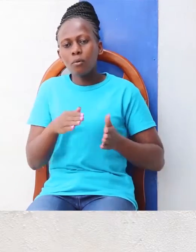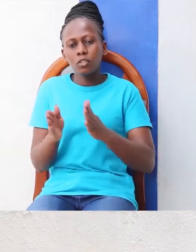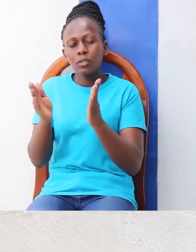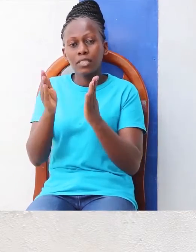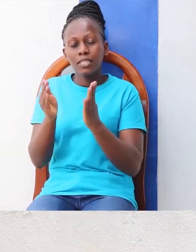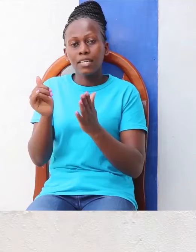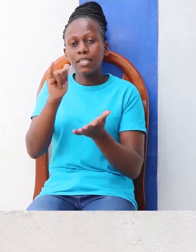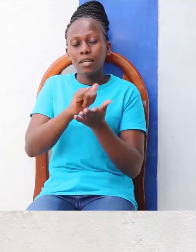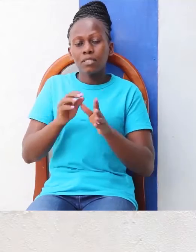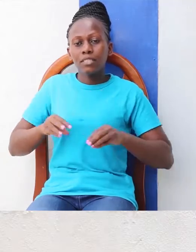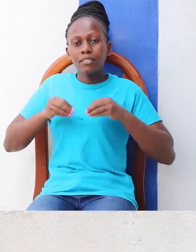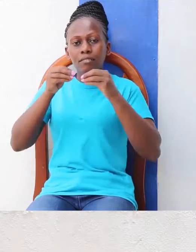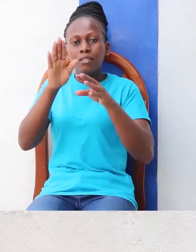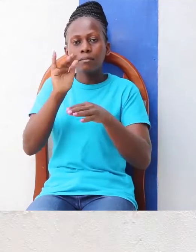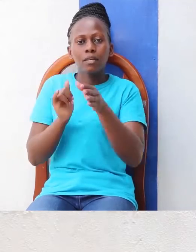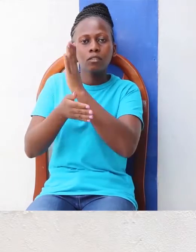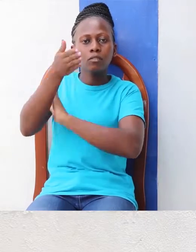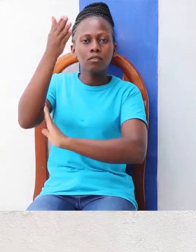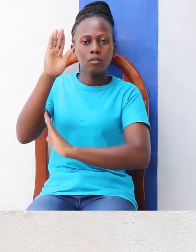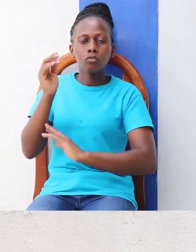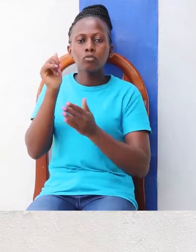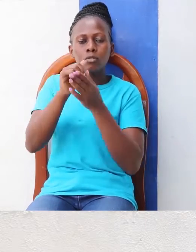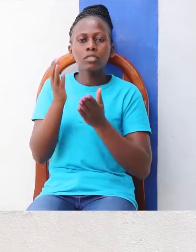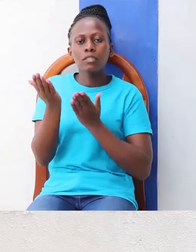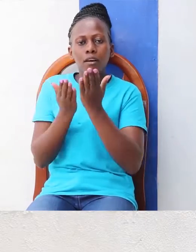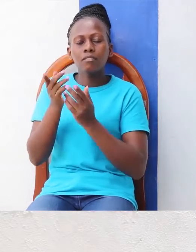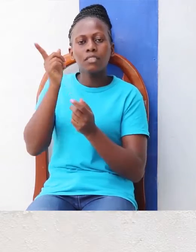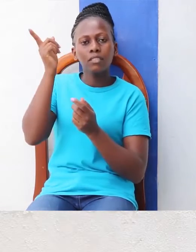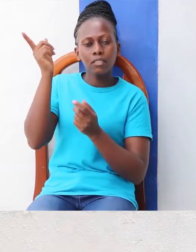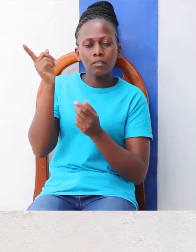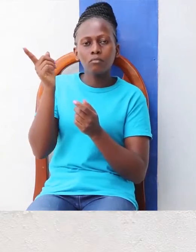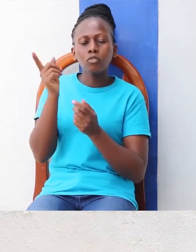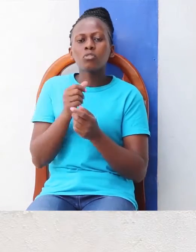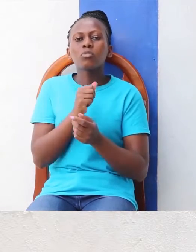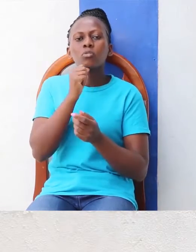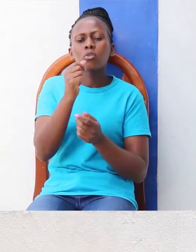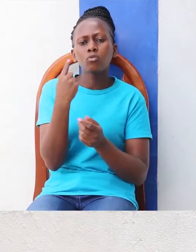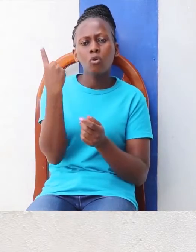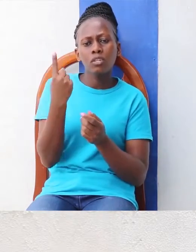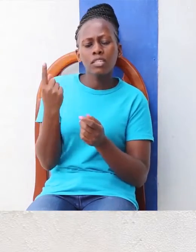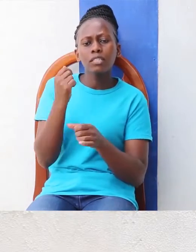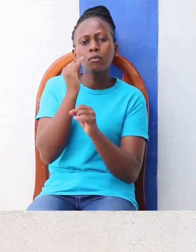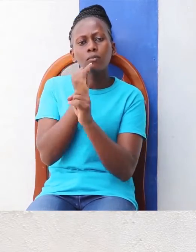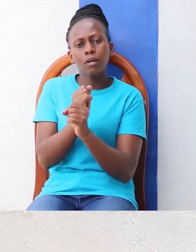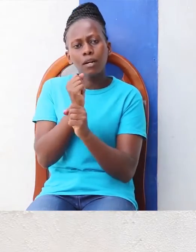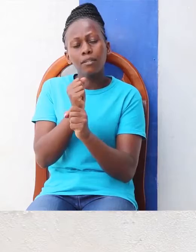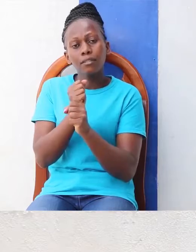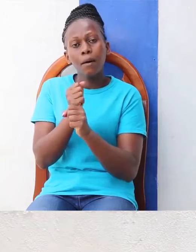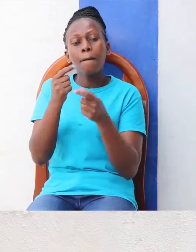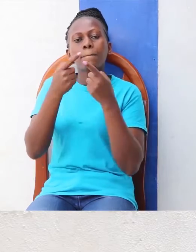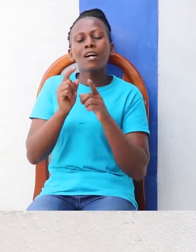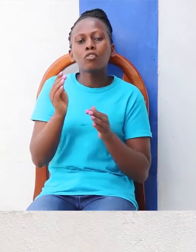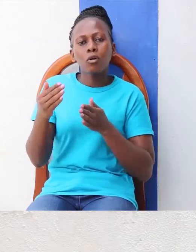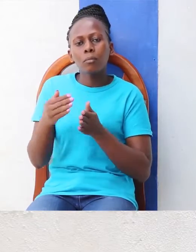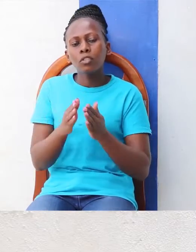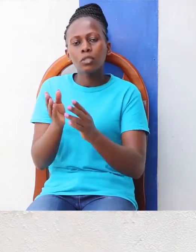an opportunity that you've been given by God to serve him. It's not just a job. It's a